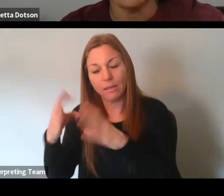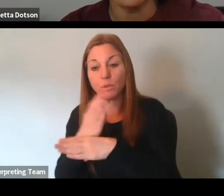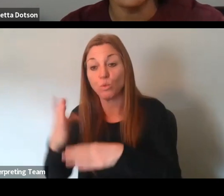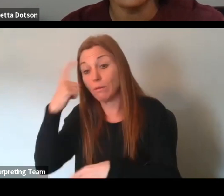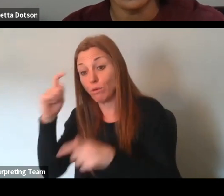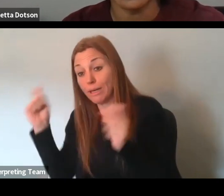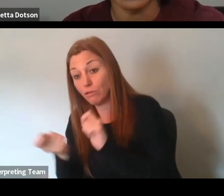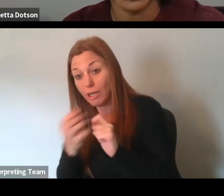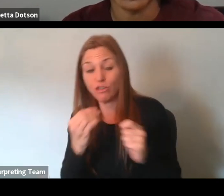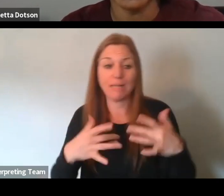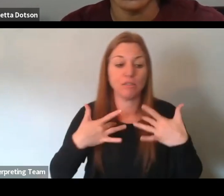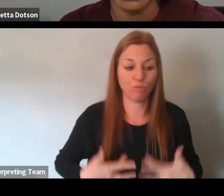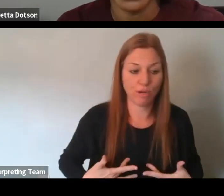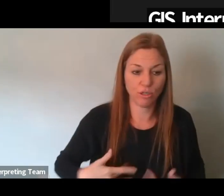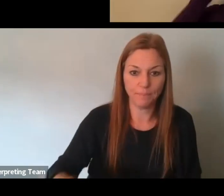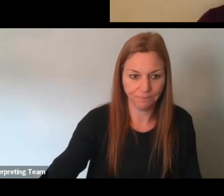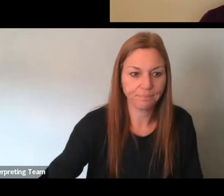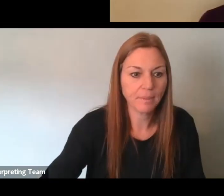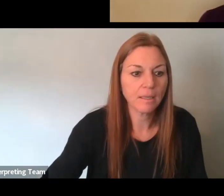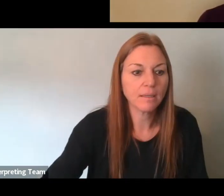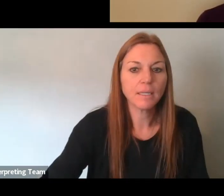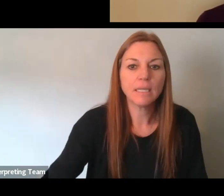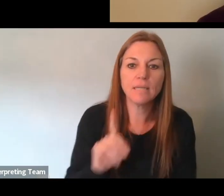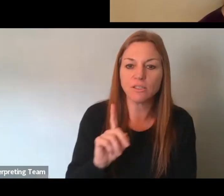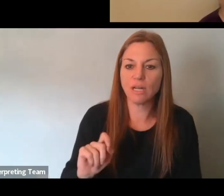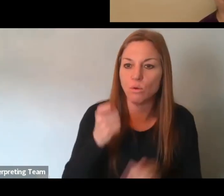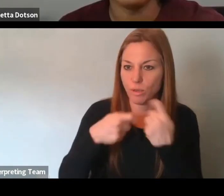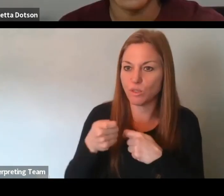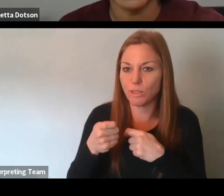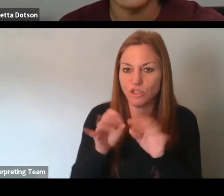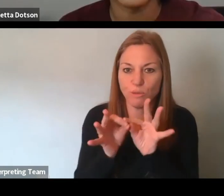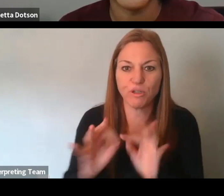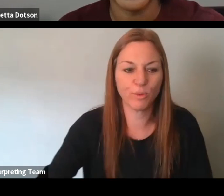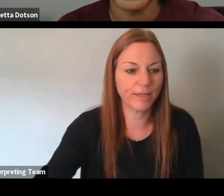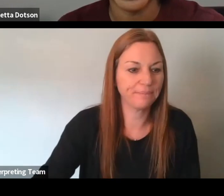So this figure that I have here is showing you how